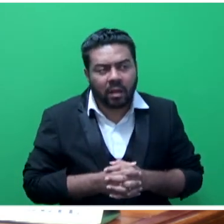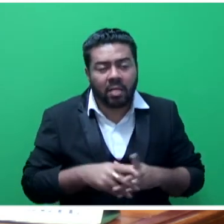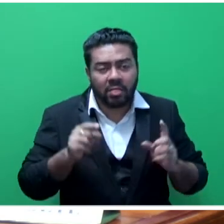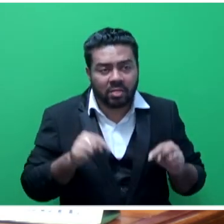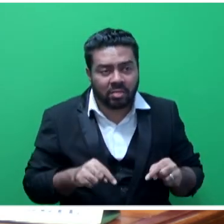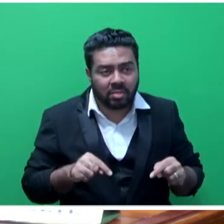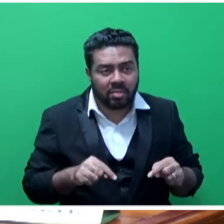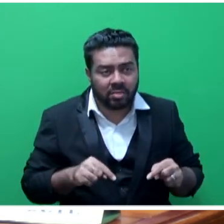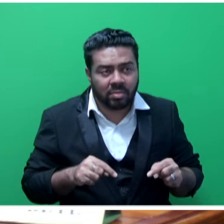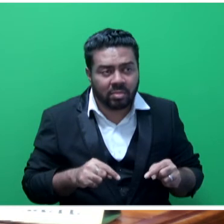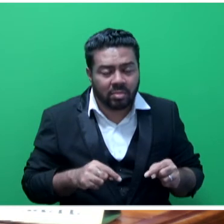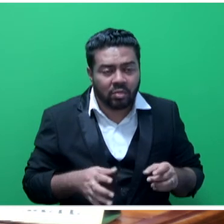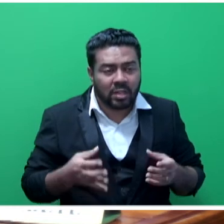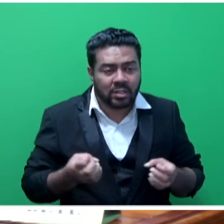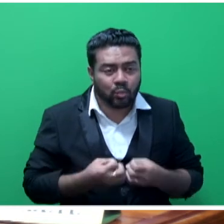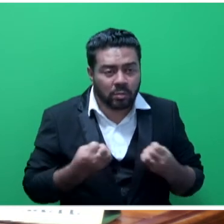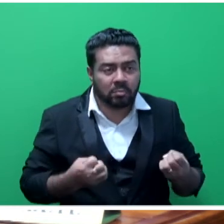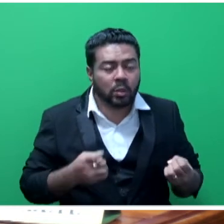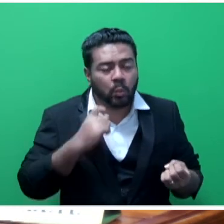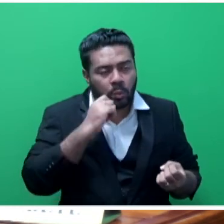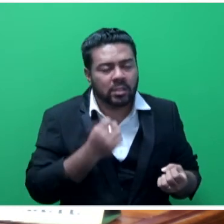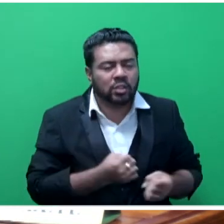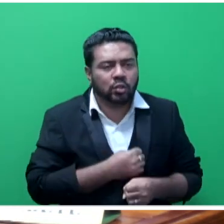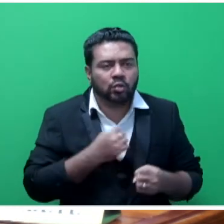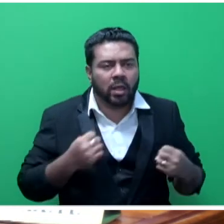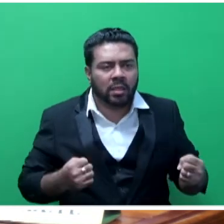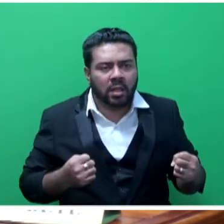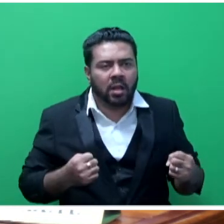These equipments will strengthen our police